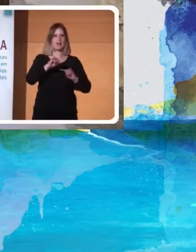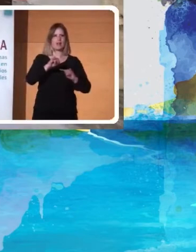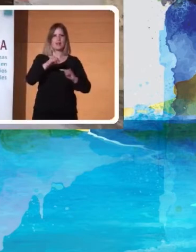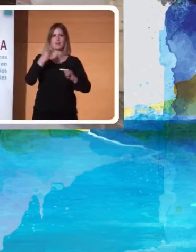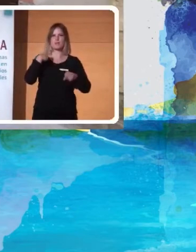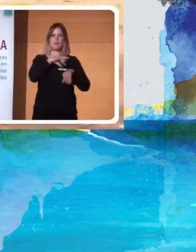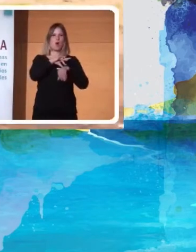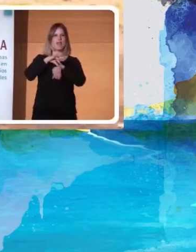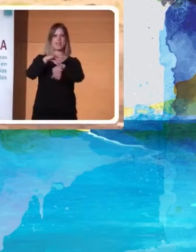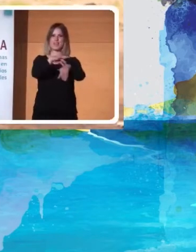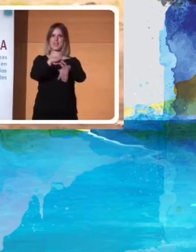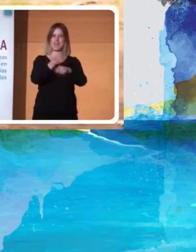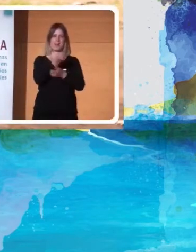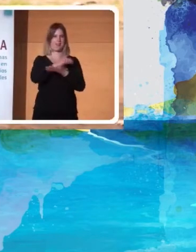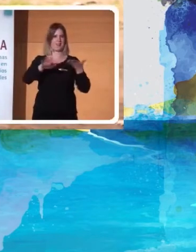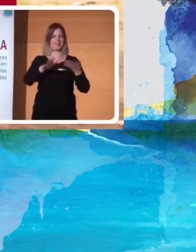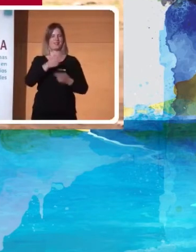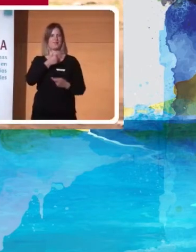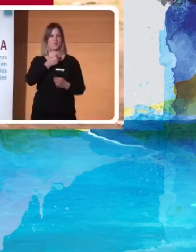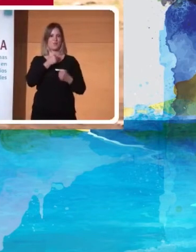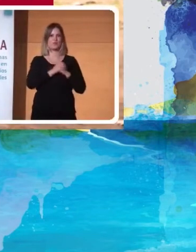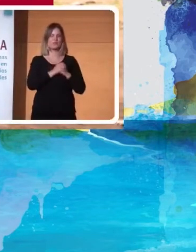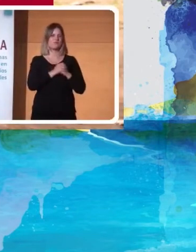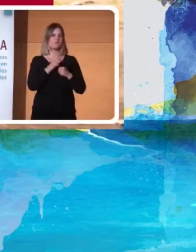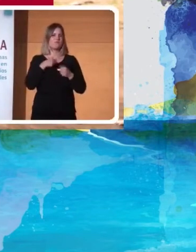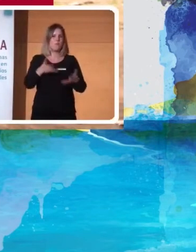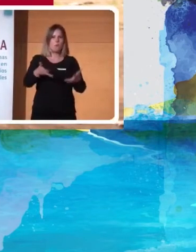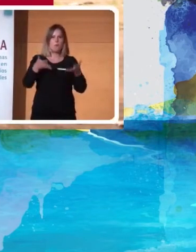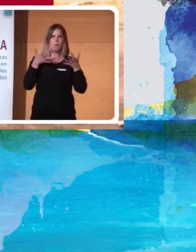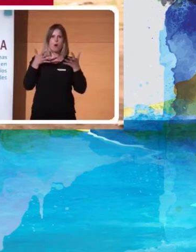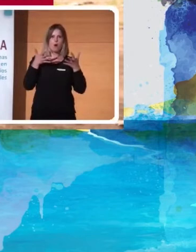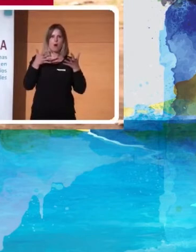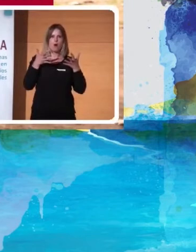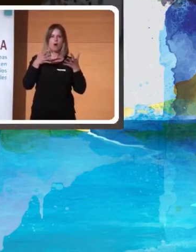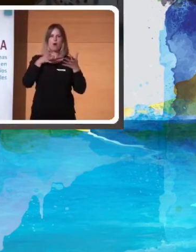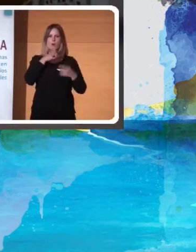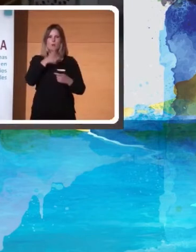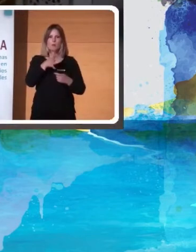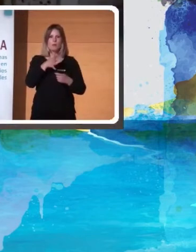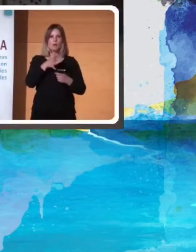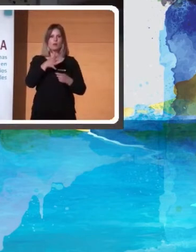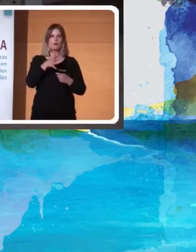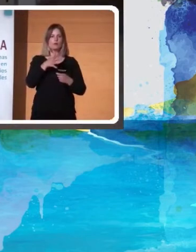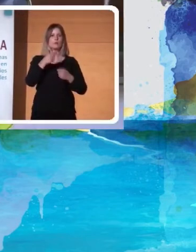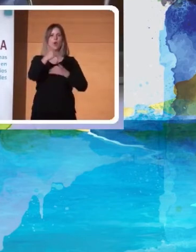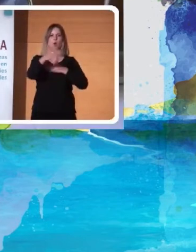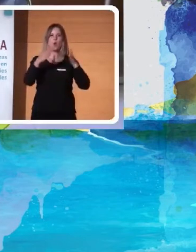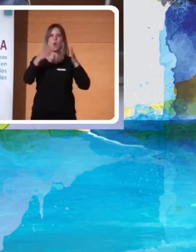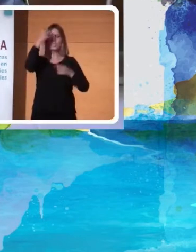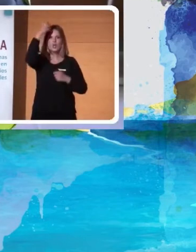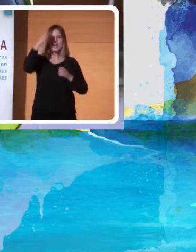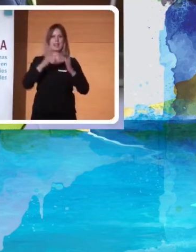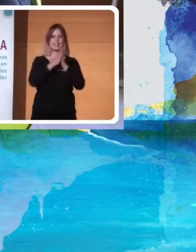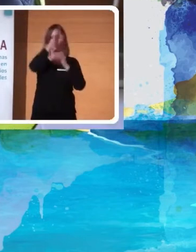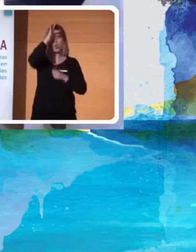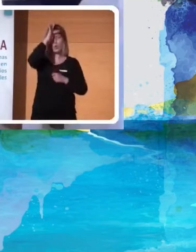I feel very happy providing this free tour. What I like the most of the free tour is